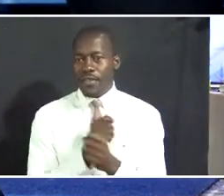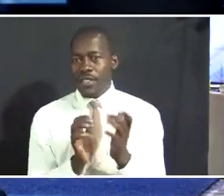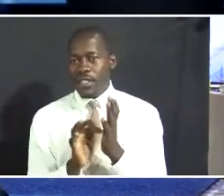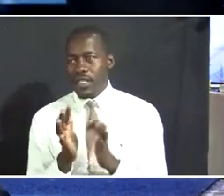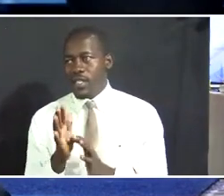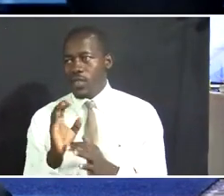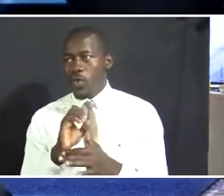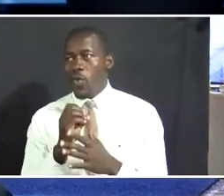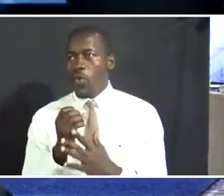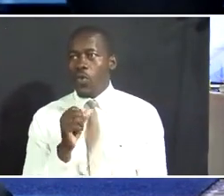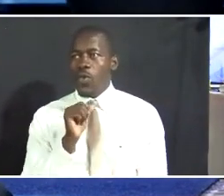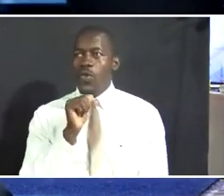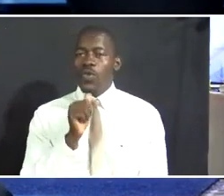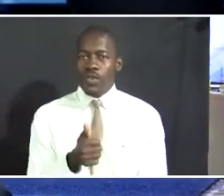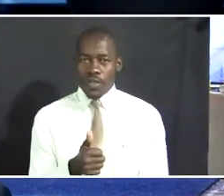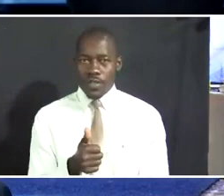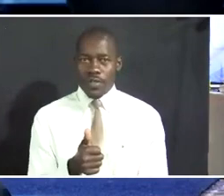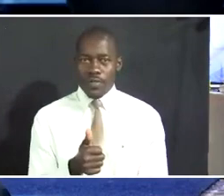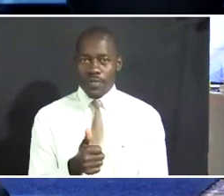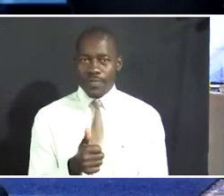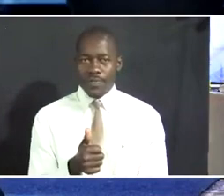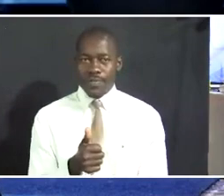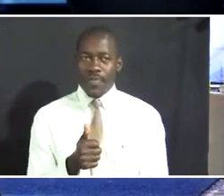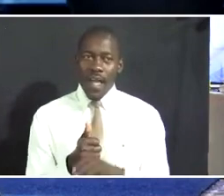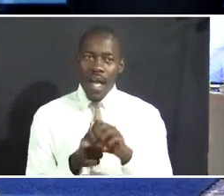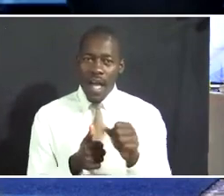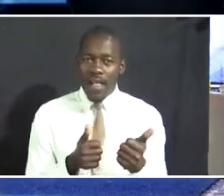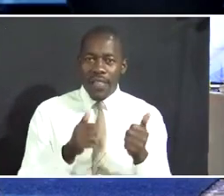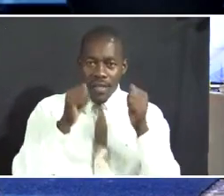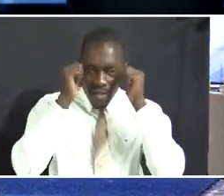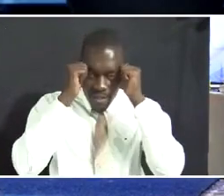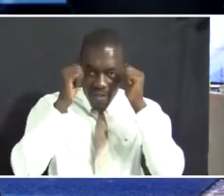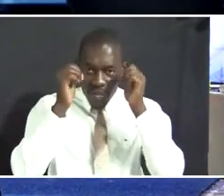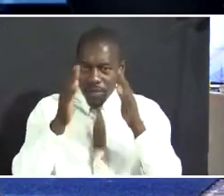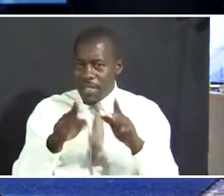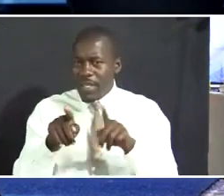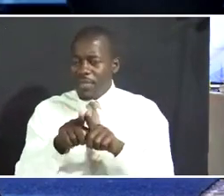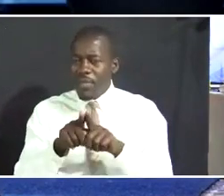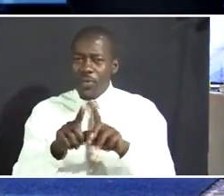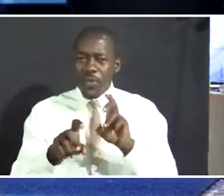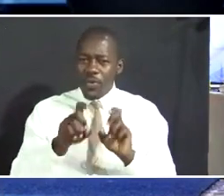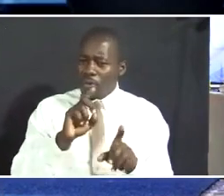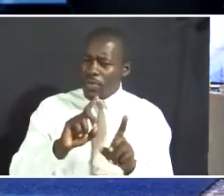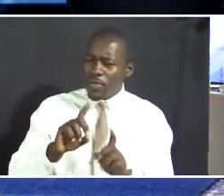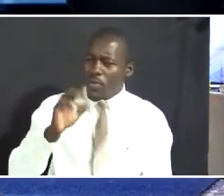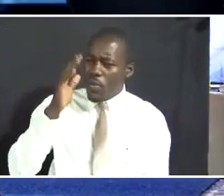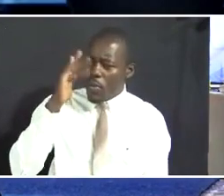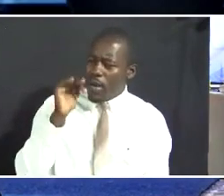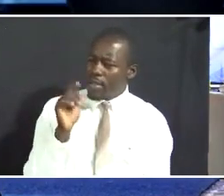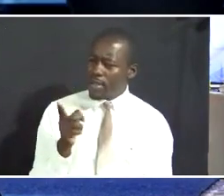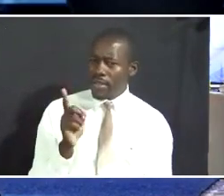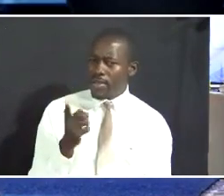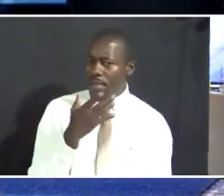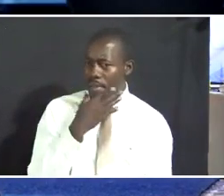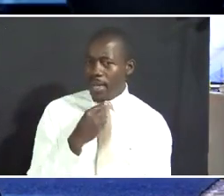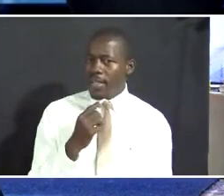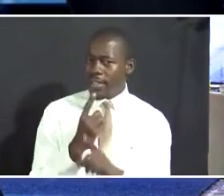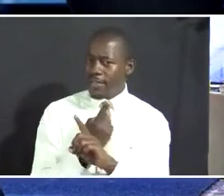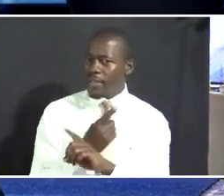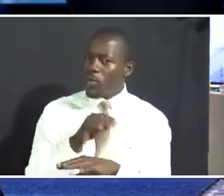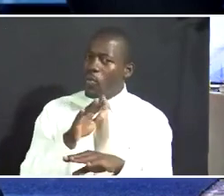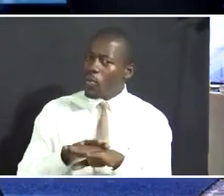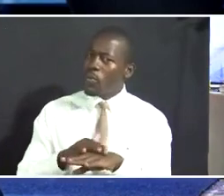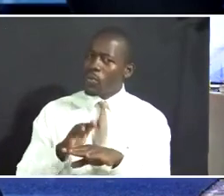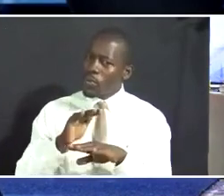And students might want to ask, why are you doing things this way? And that is an opportunity for you to